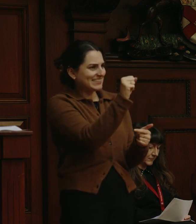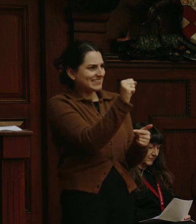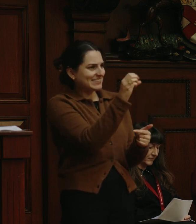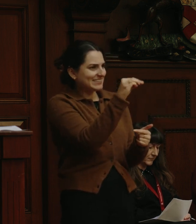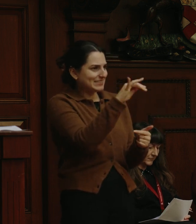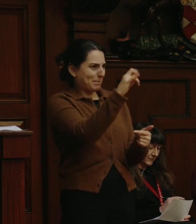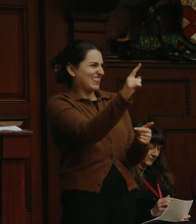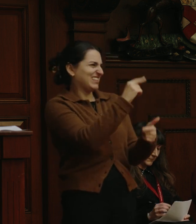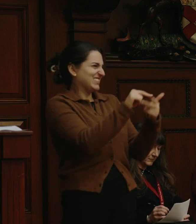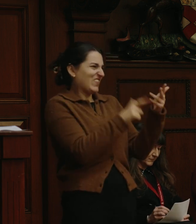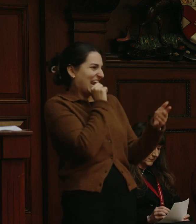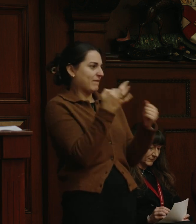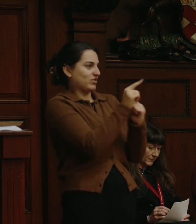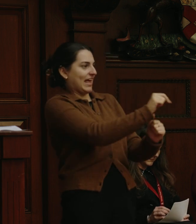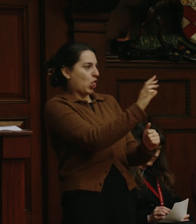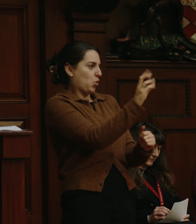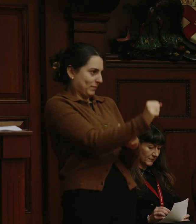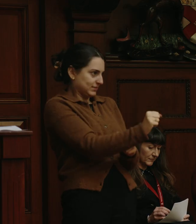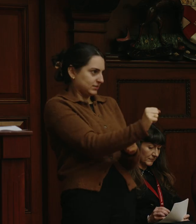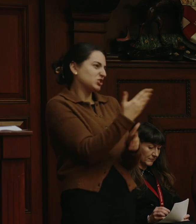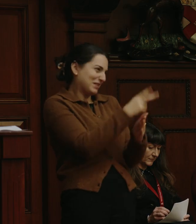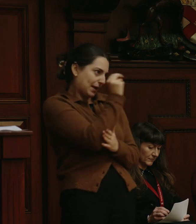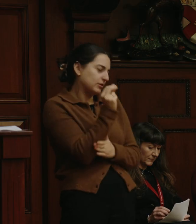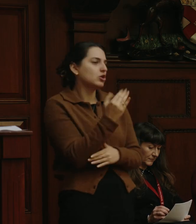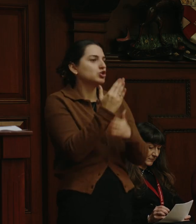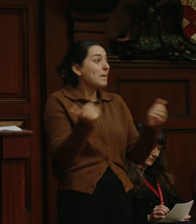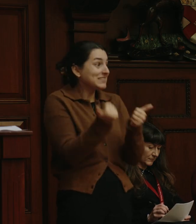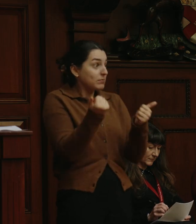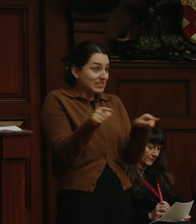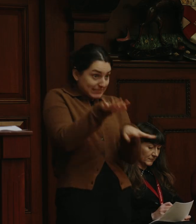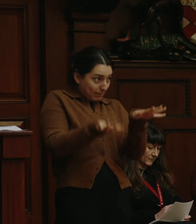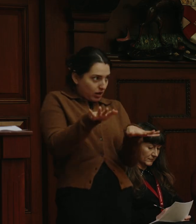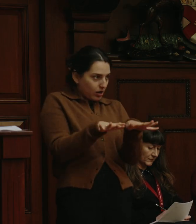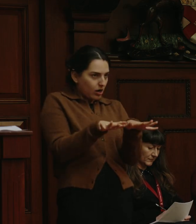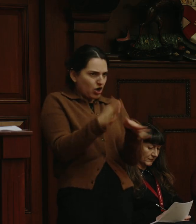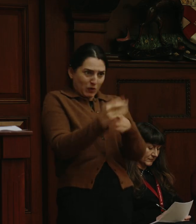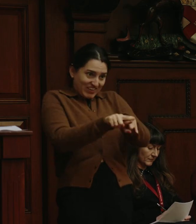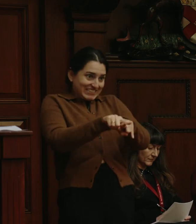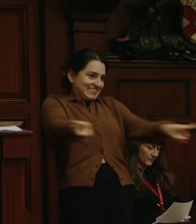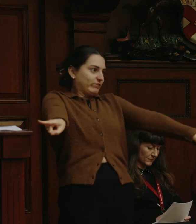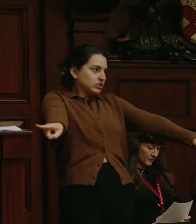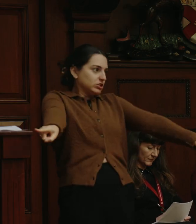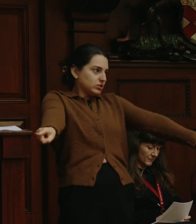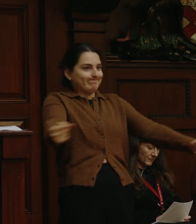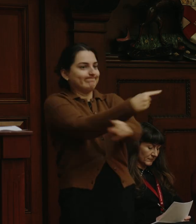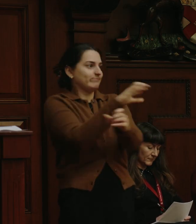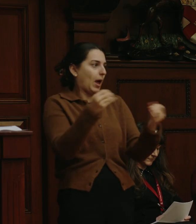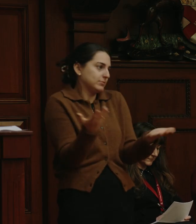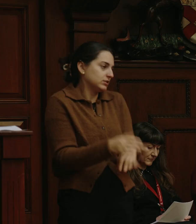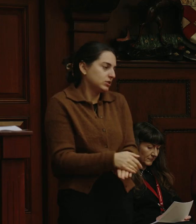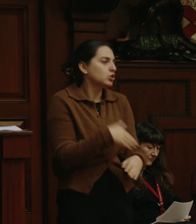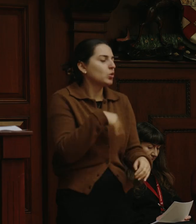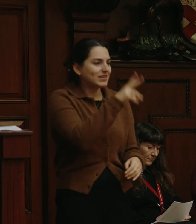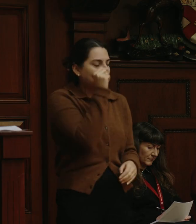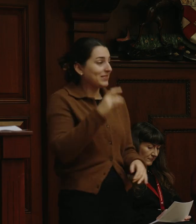examples. As I said, there are symptoms that are similar and there are symptoms that are different. So to give an